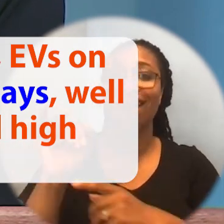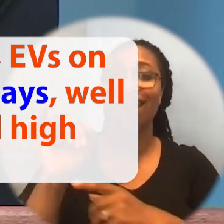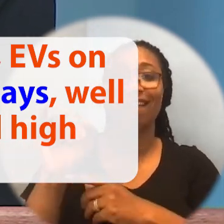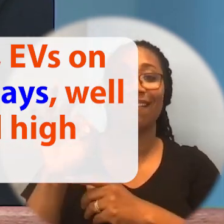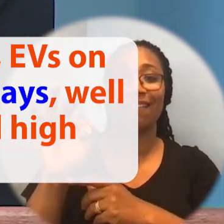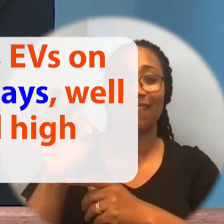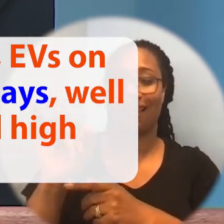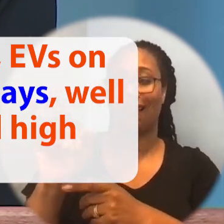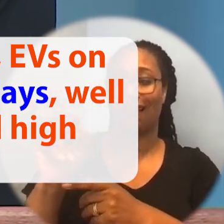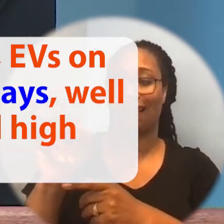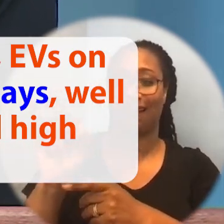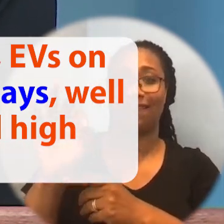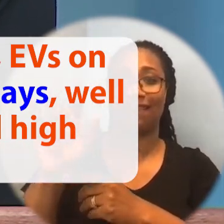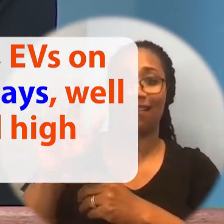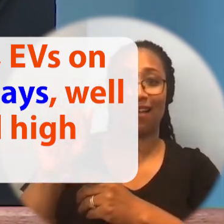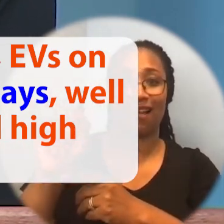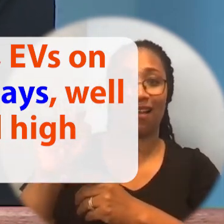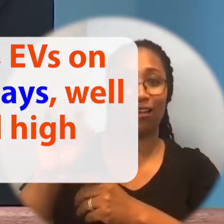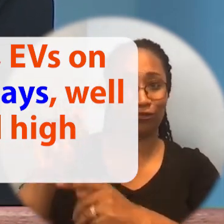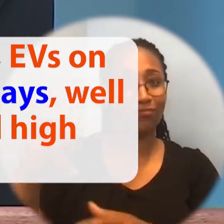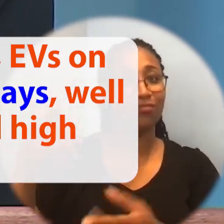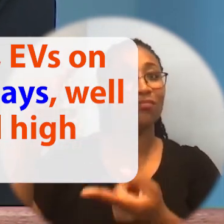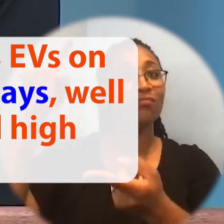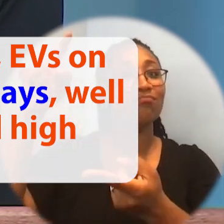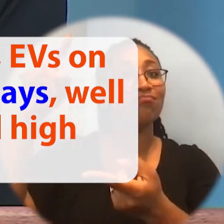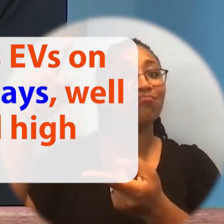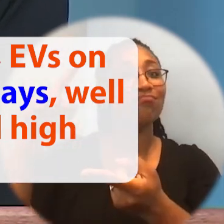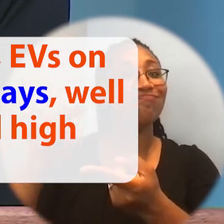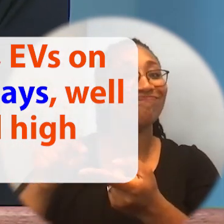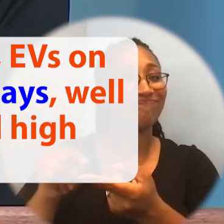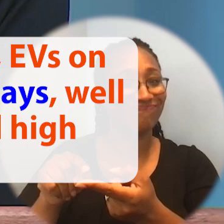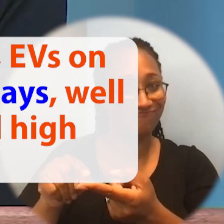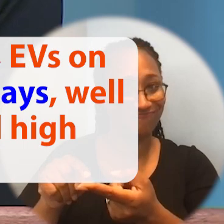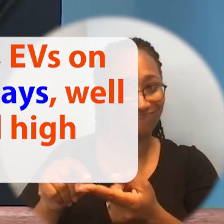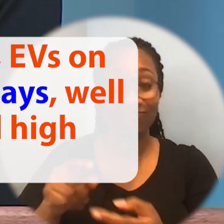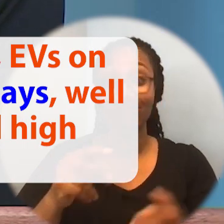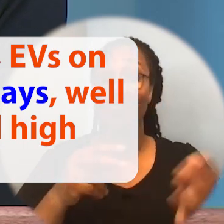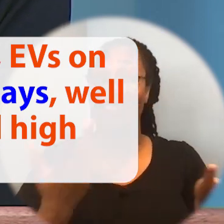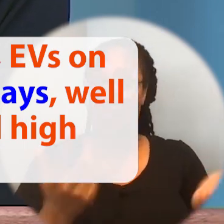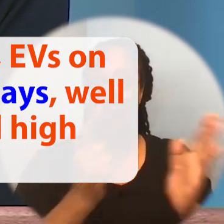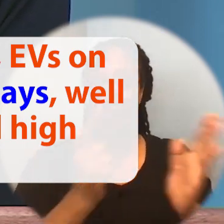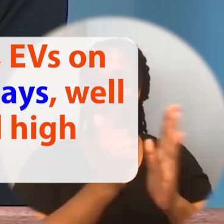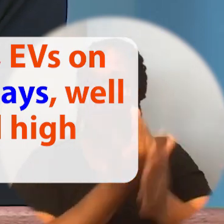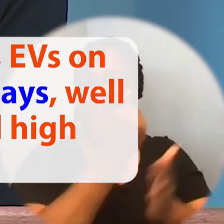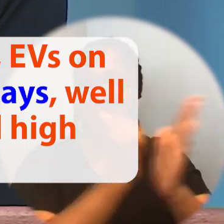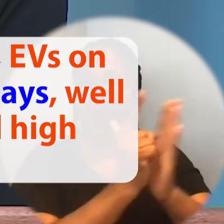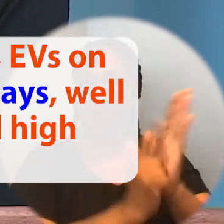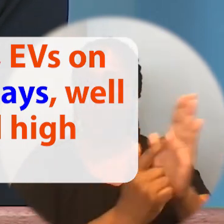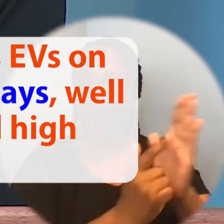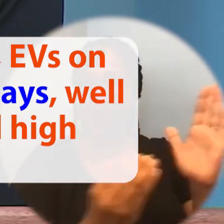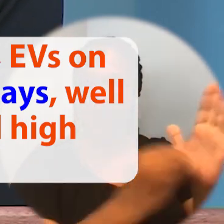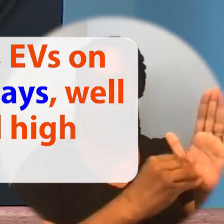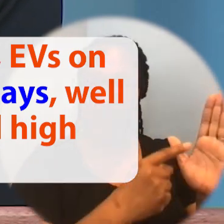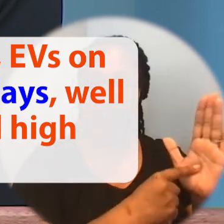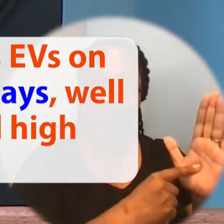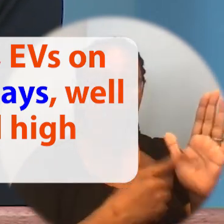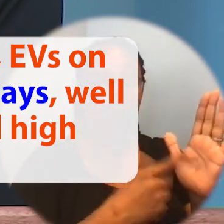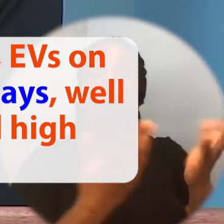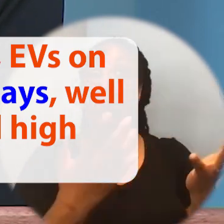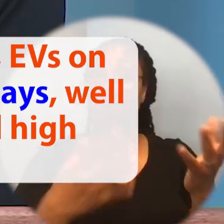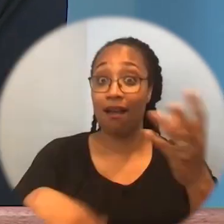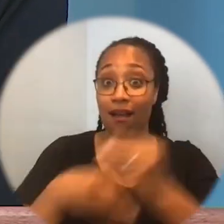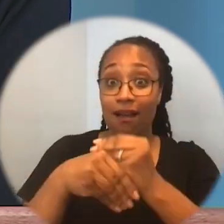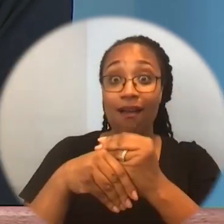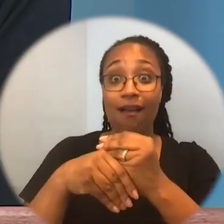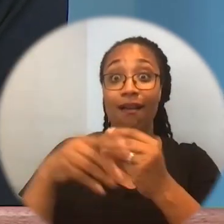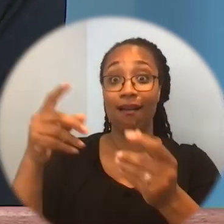forward in implementing a very historical piece of legislation that's going to deal with climate change, that's going to create record jobs,